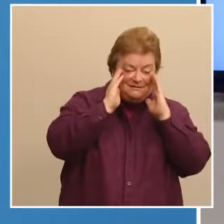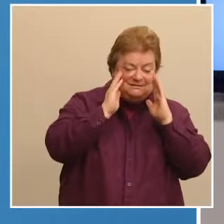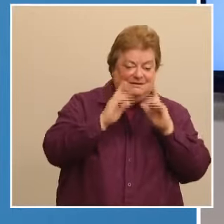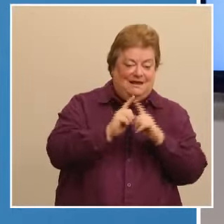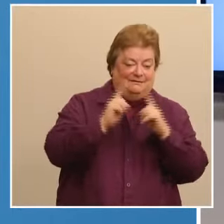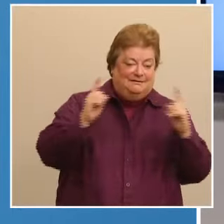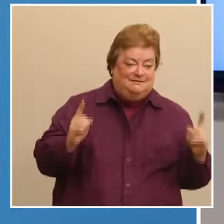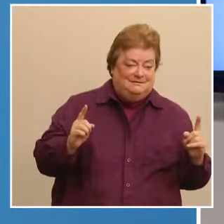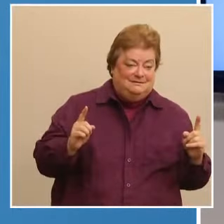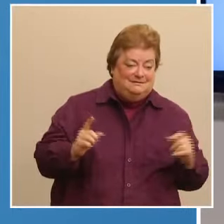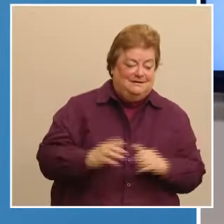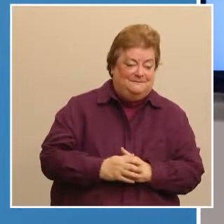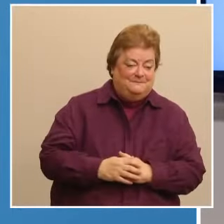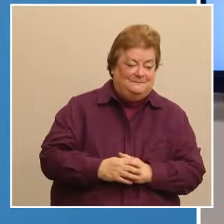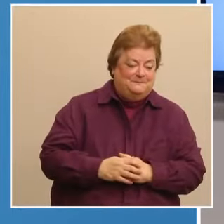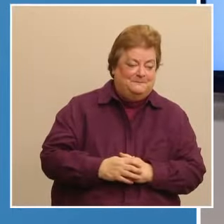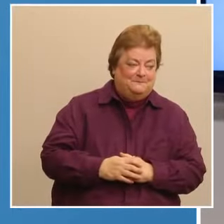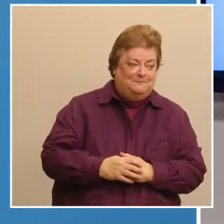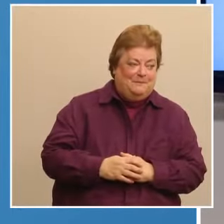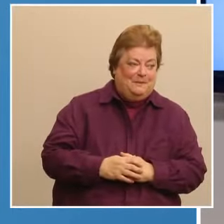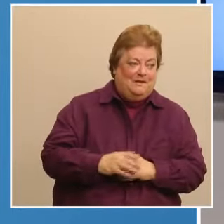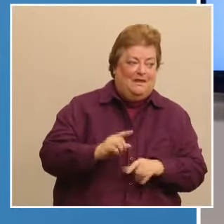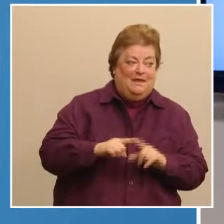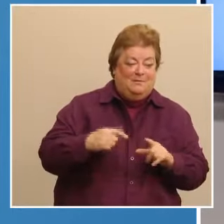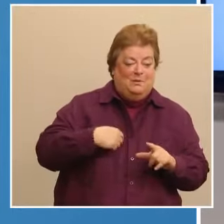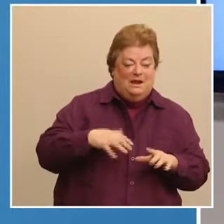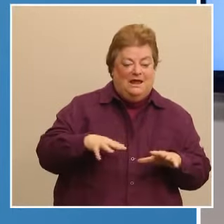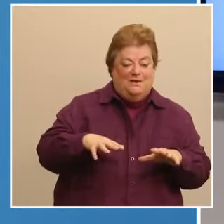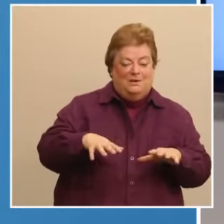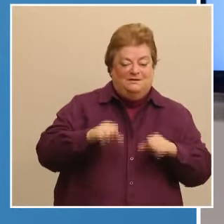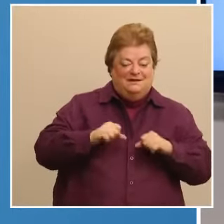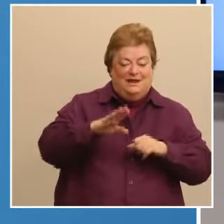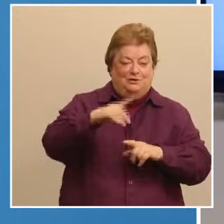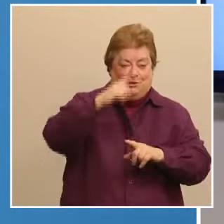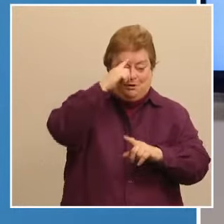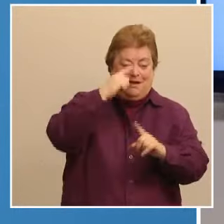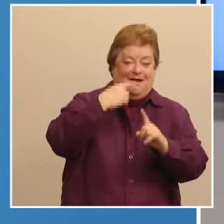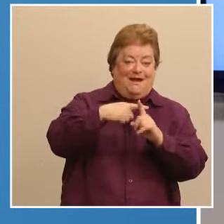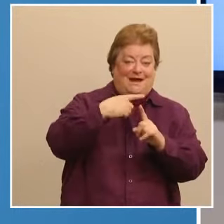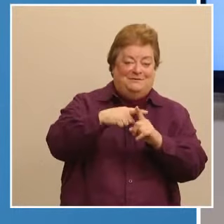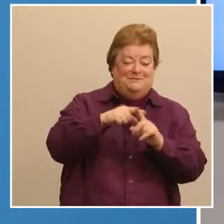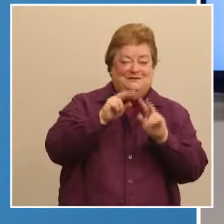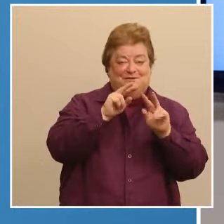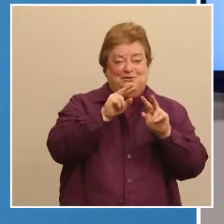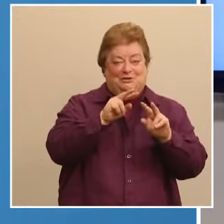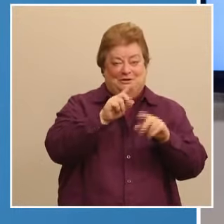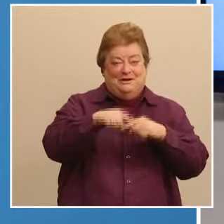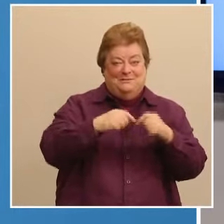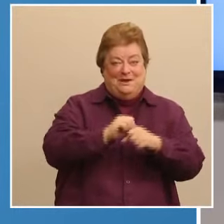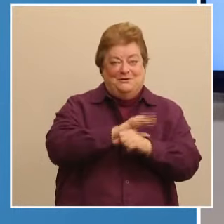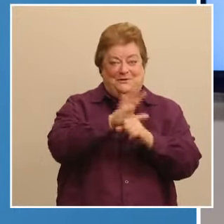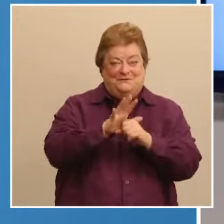social distancing. But I'll take your optimistic look about the COVID.